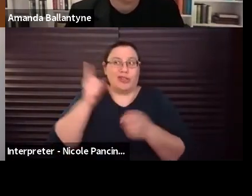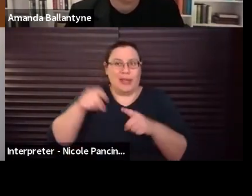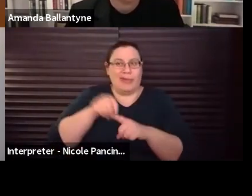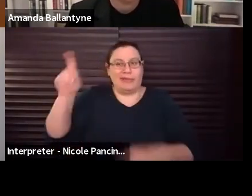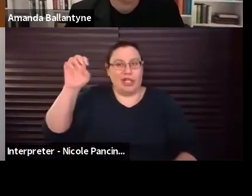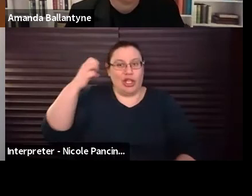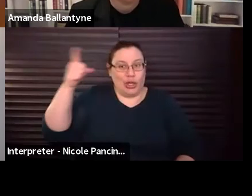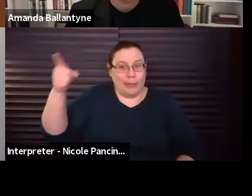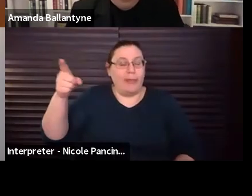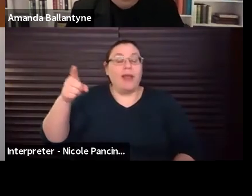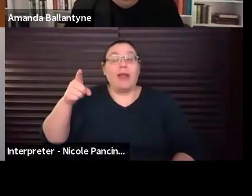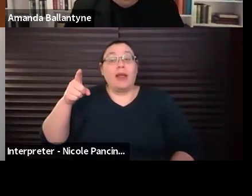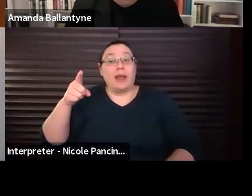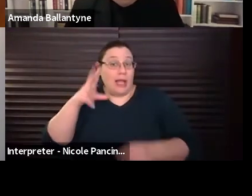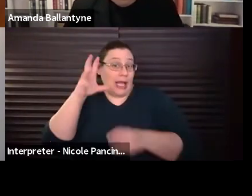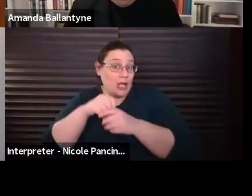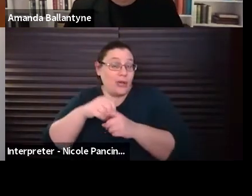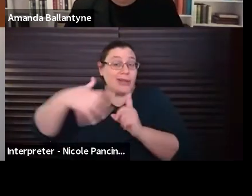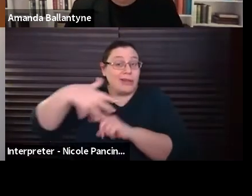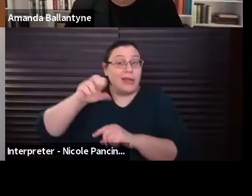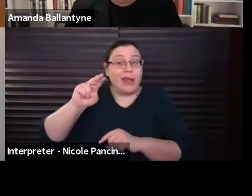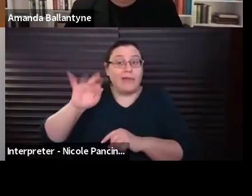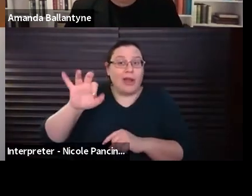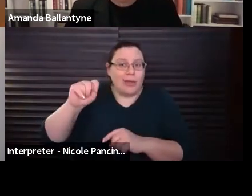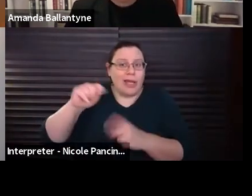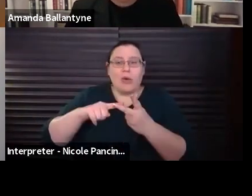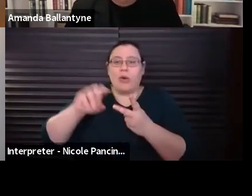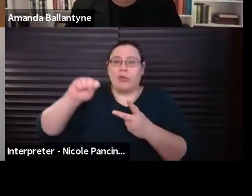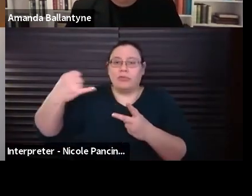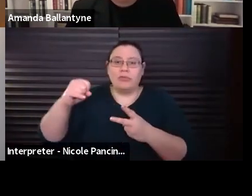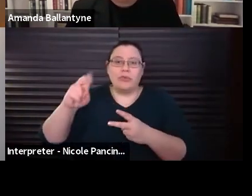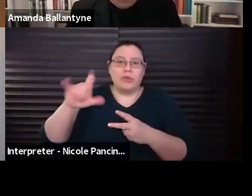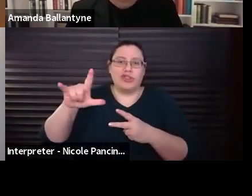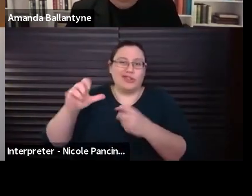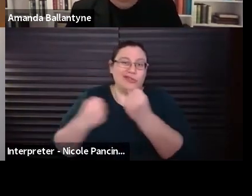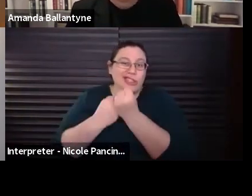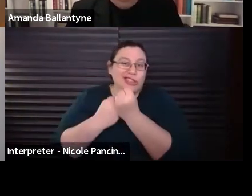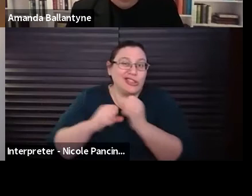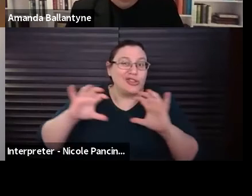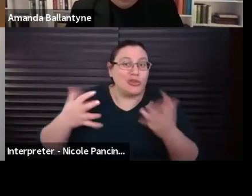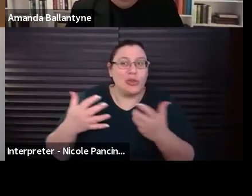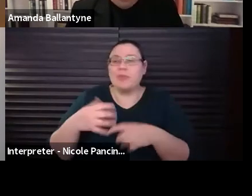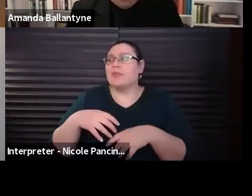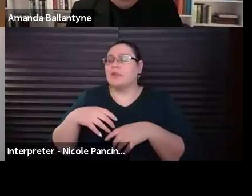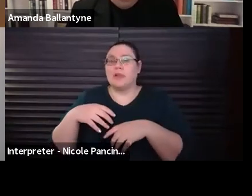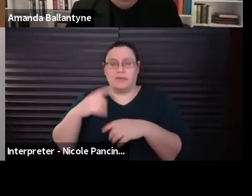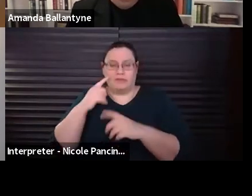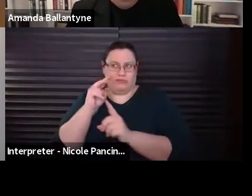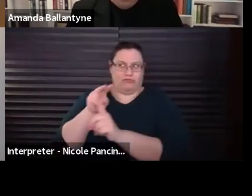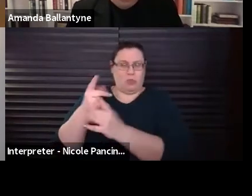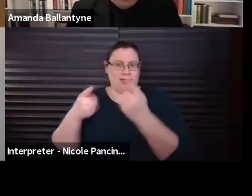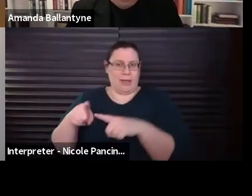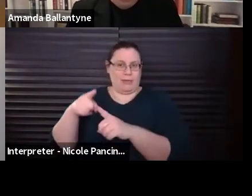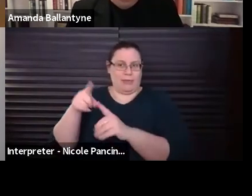that including environmental groups and social justice groups to keep an eye on the social situation there. And I